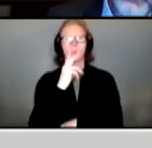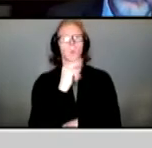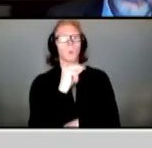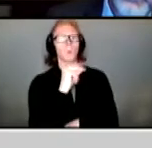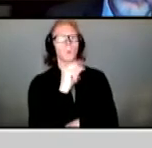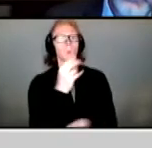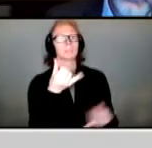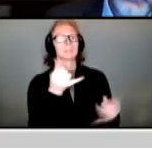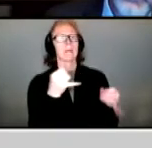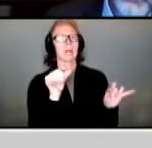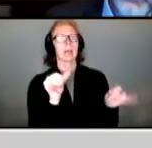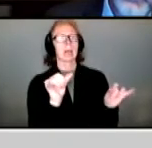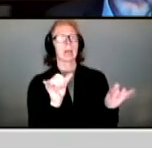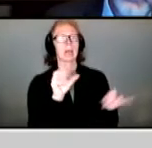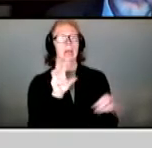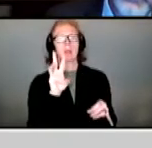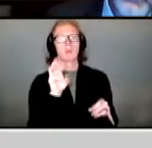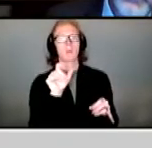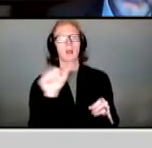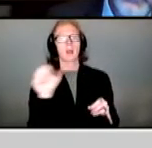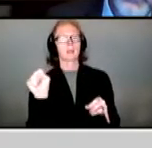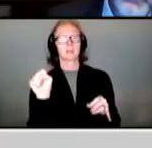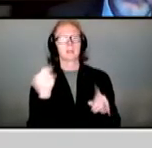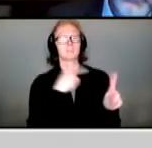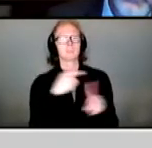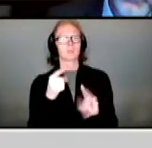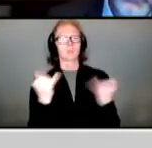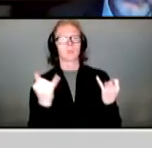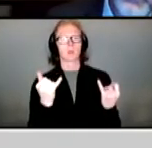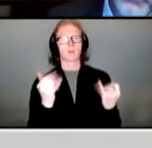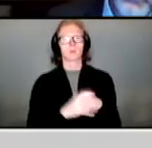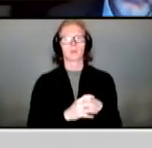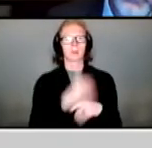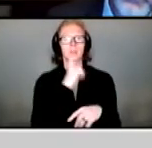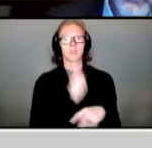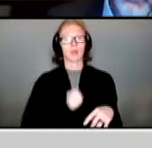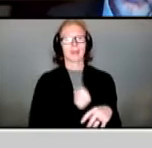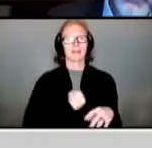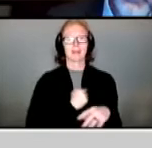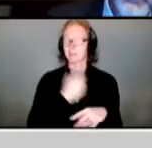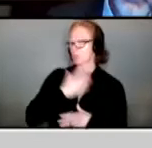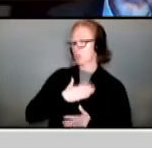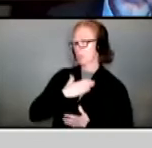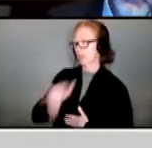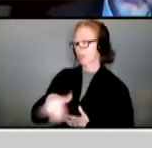working on the wellness objectives. Okay. Correct. Thank you. Sorry. Thank you. Appreciate it.